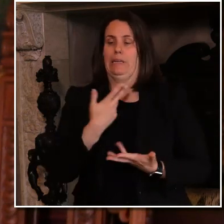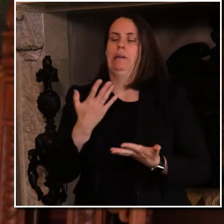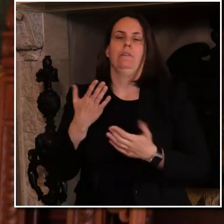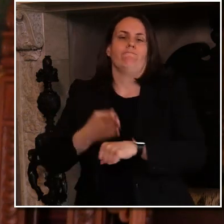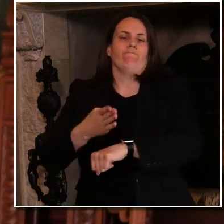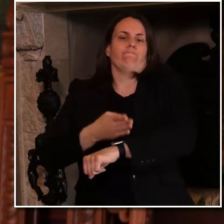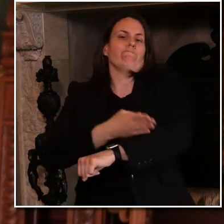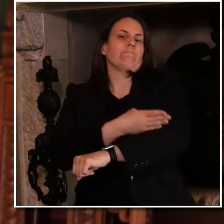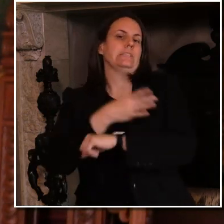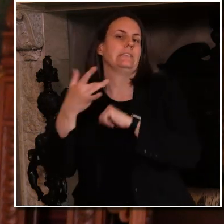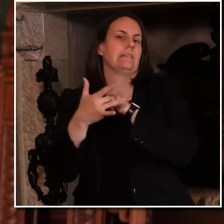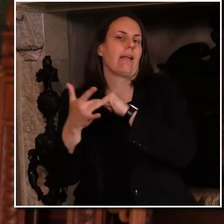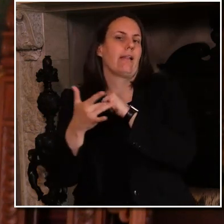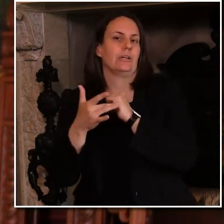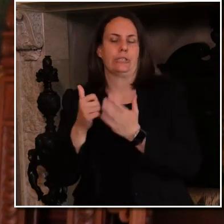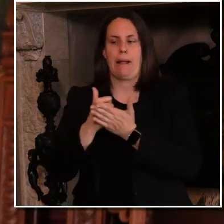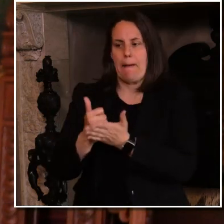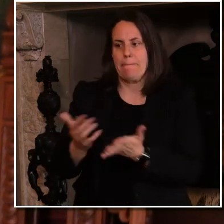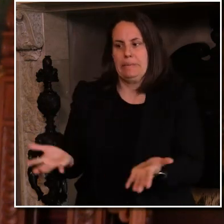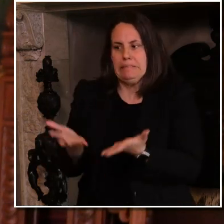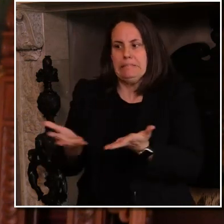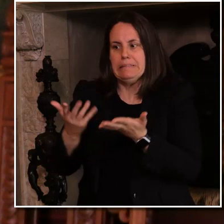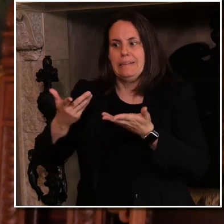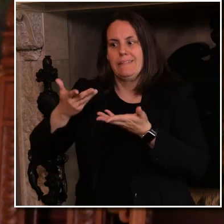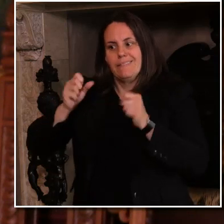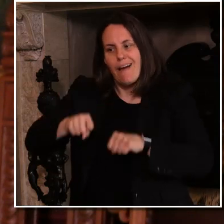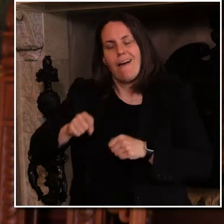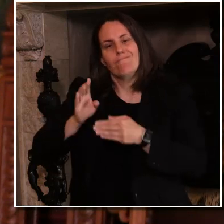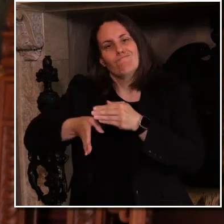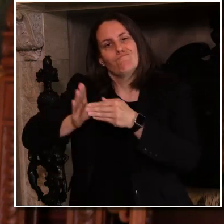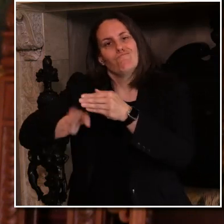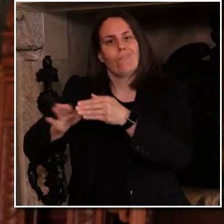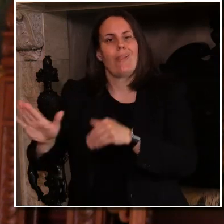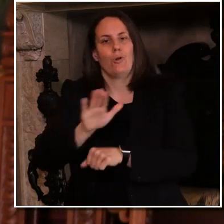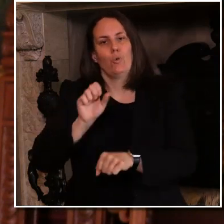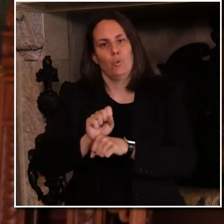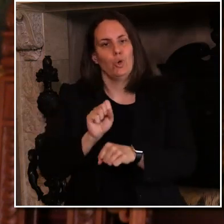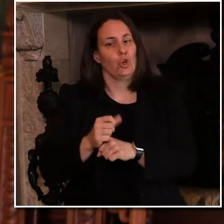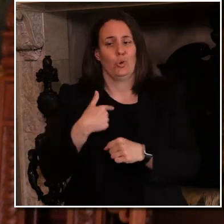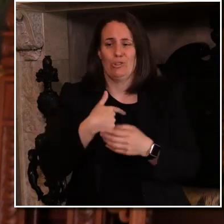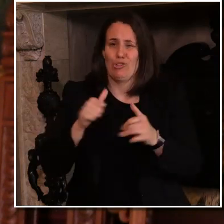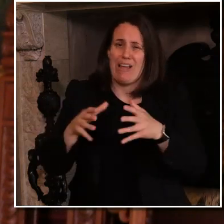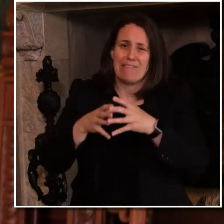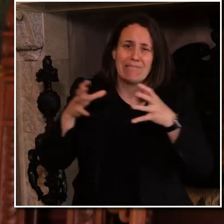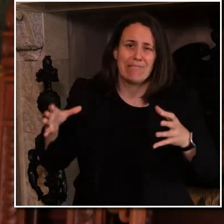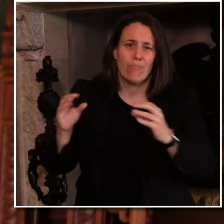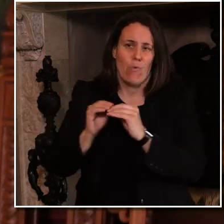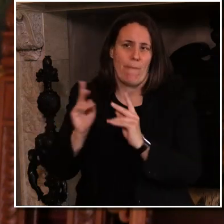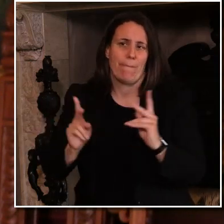streamlining processes. And I think the other thing that's important to realize with this is,